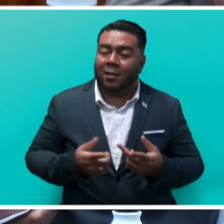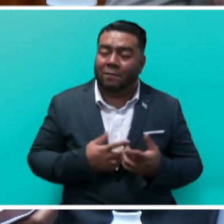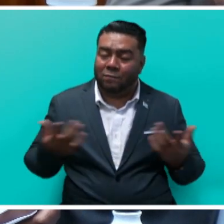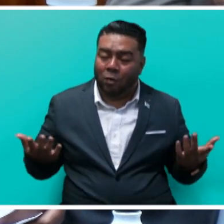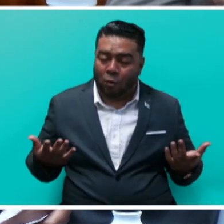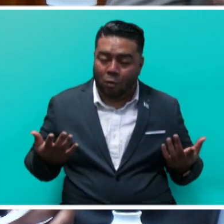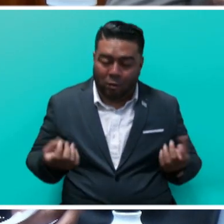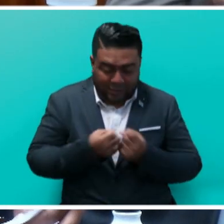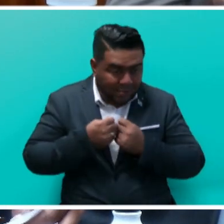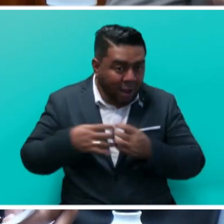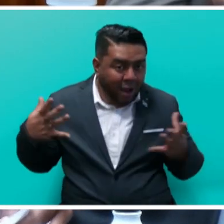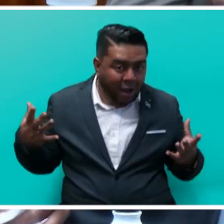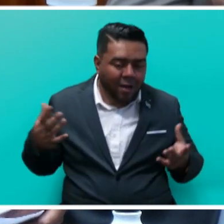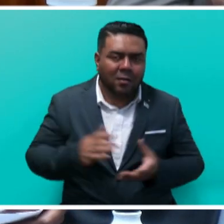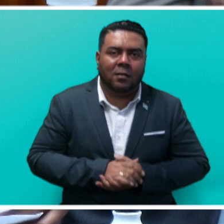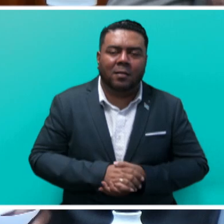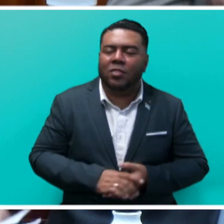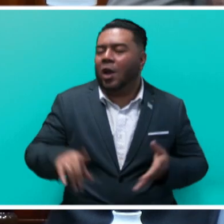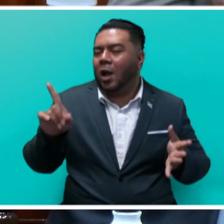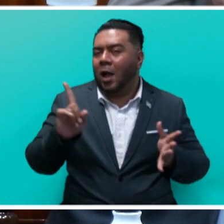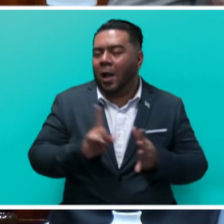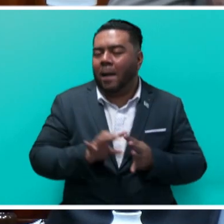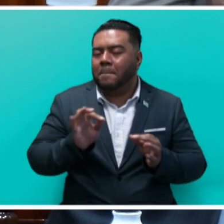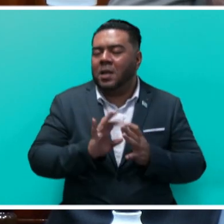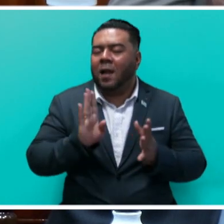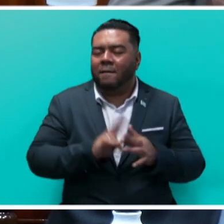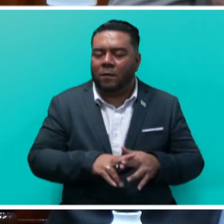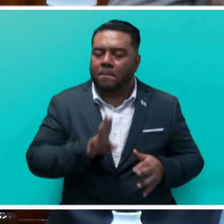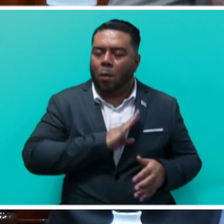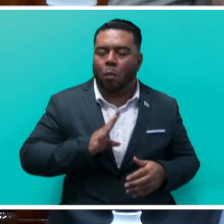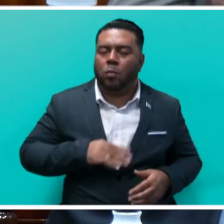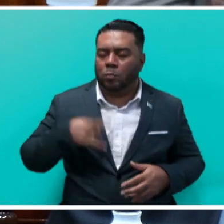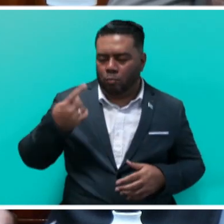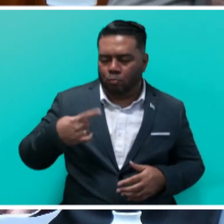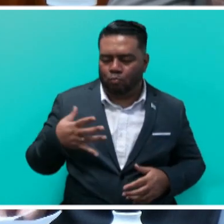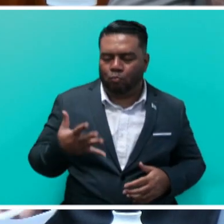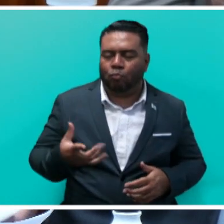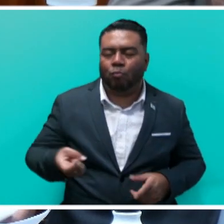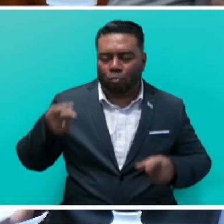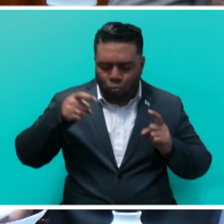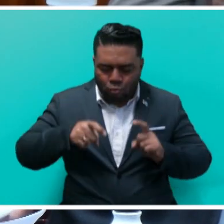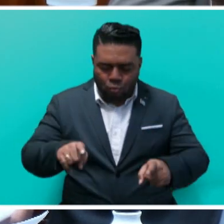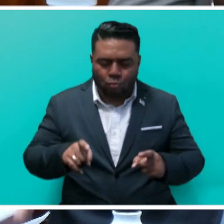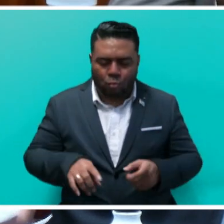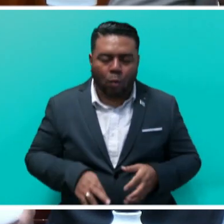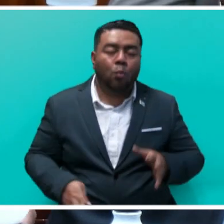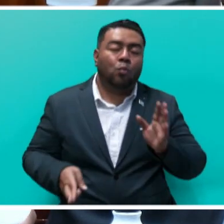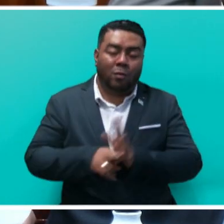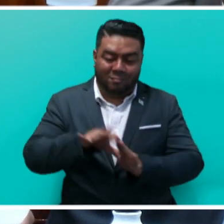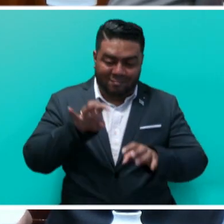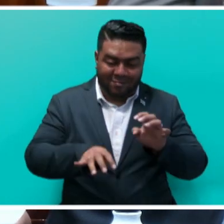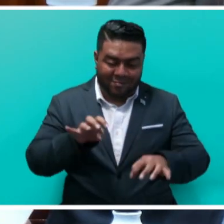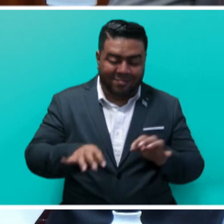period, the RBF board resolved to continue to subsidize the annual cost of maintaining the registrar for a